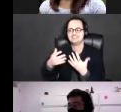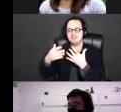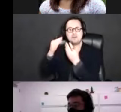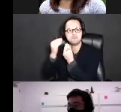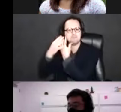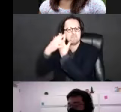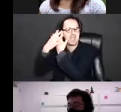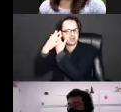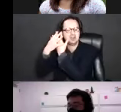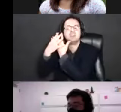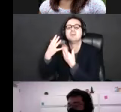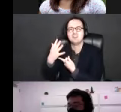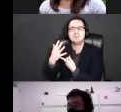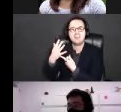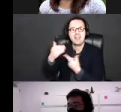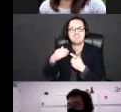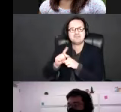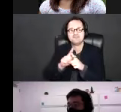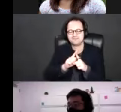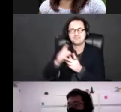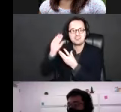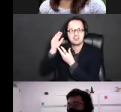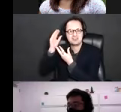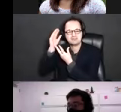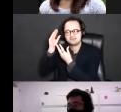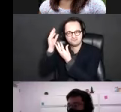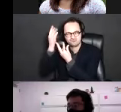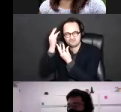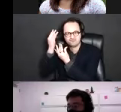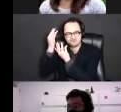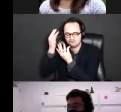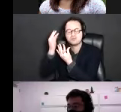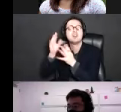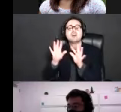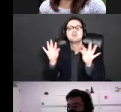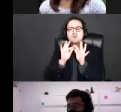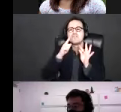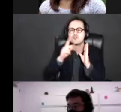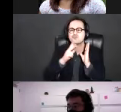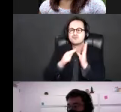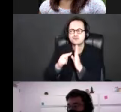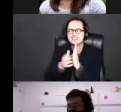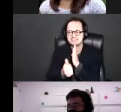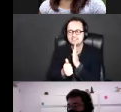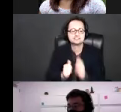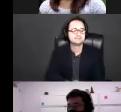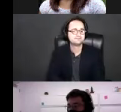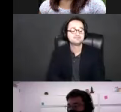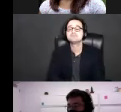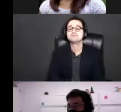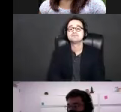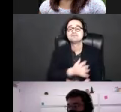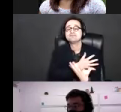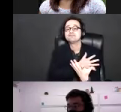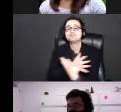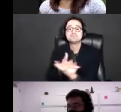that carry information between these regions, are critical for the development of reading skills. So throughout this talk, I'm going to be focusing a lot on